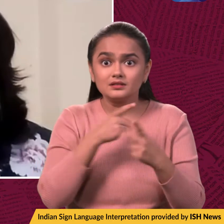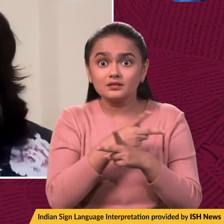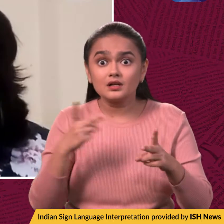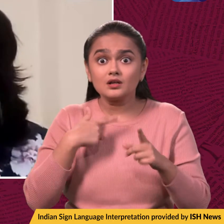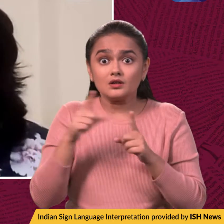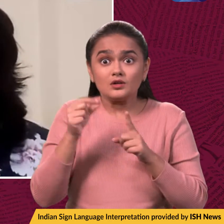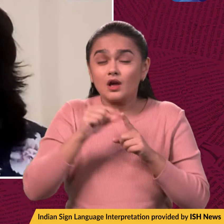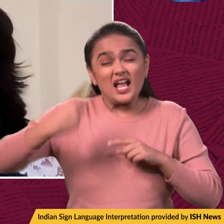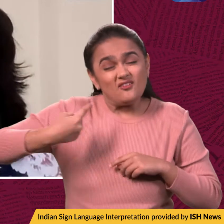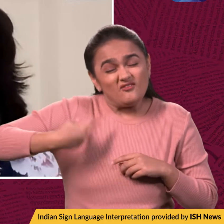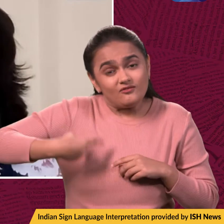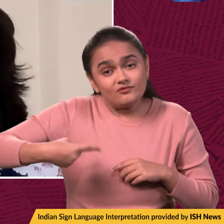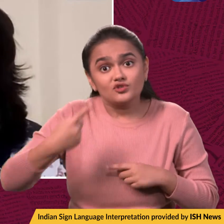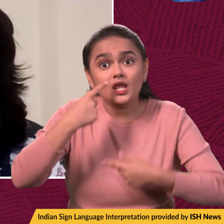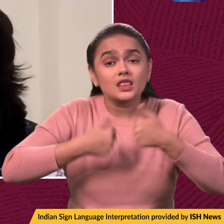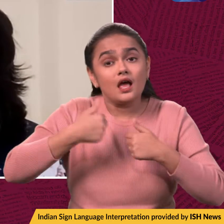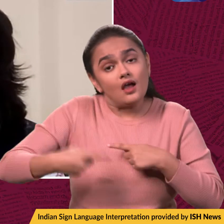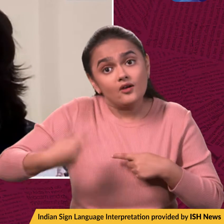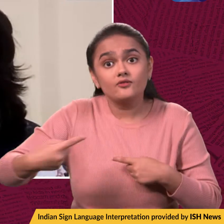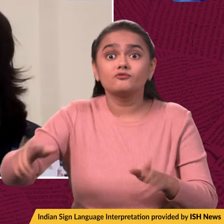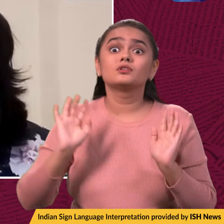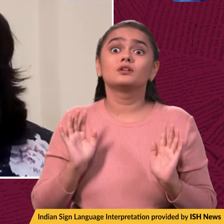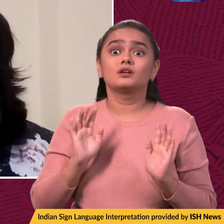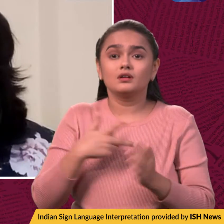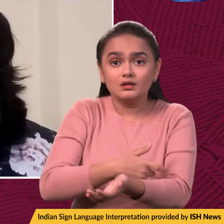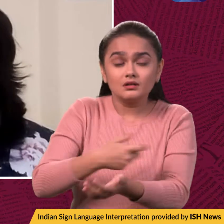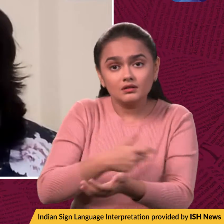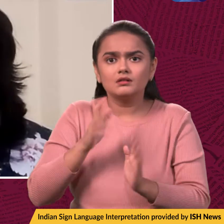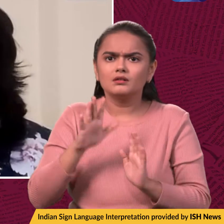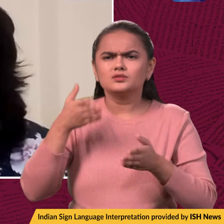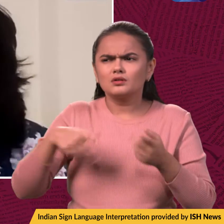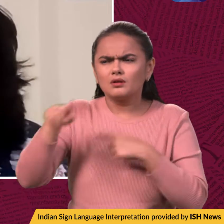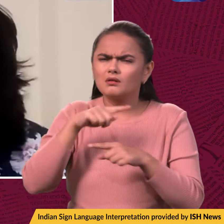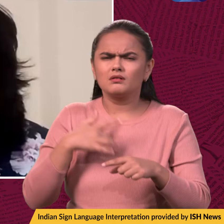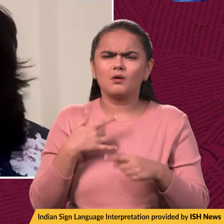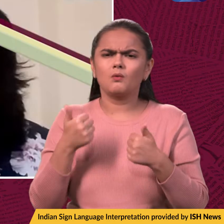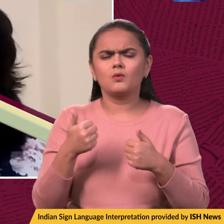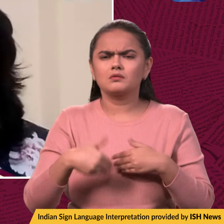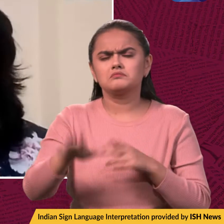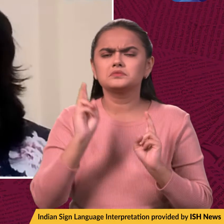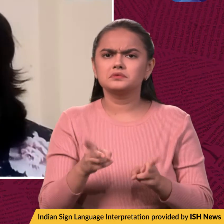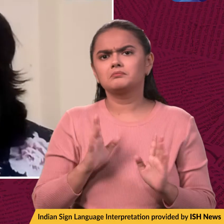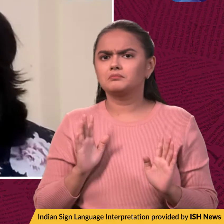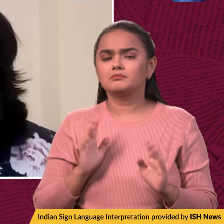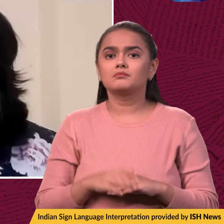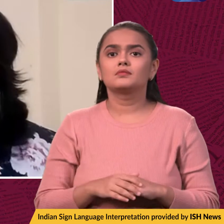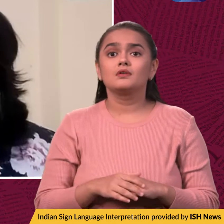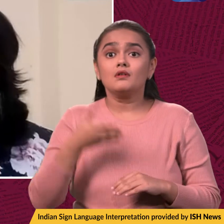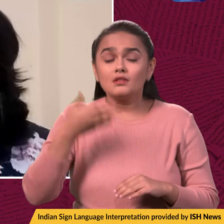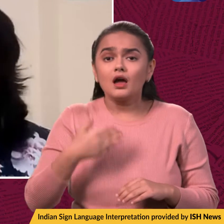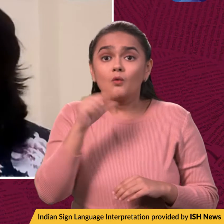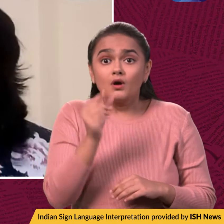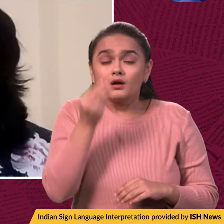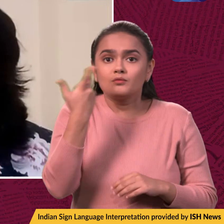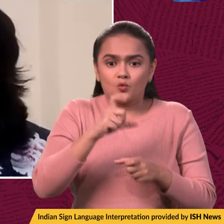subject to daily testing. Now, the games will be held without foreign spectators. An update now